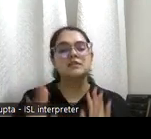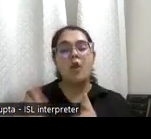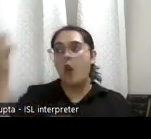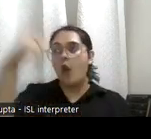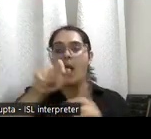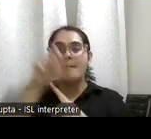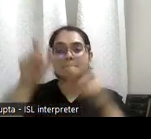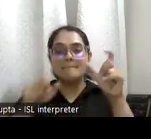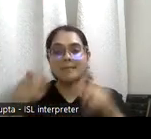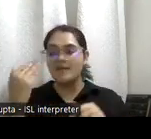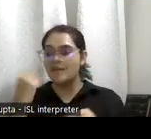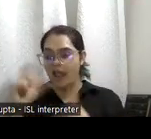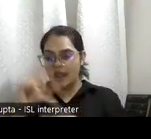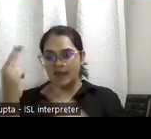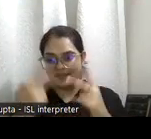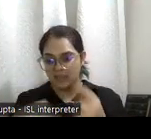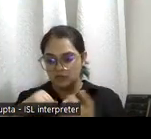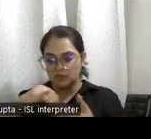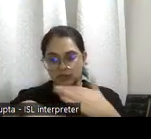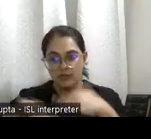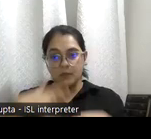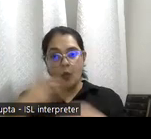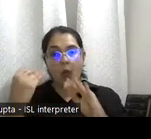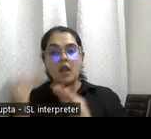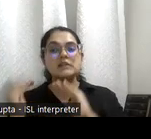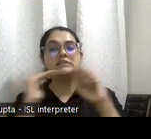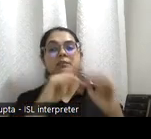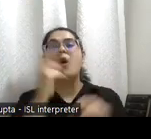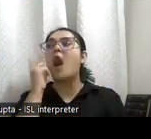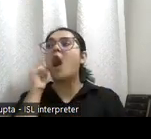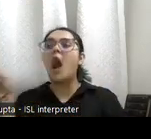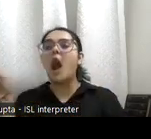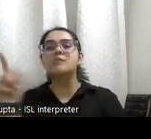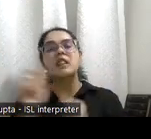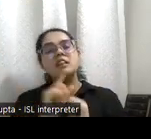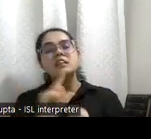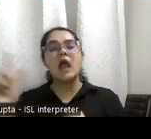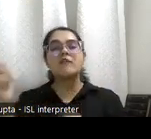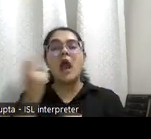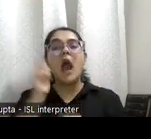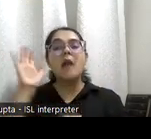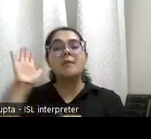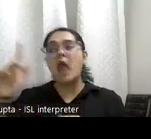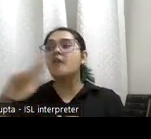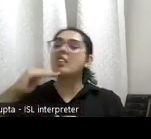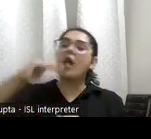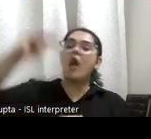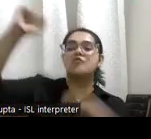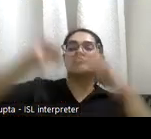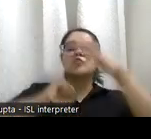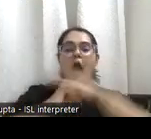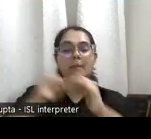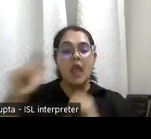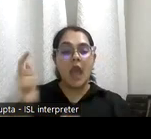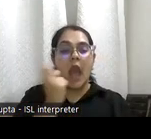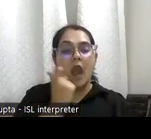that designed the society to favor the man coming from the high class, the man